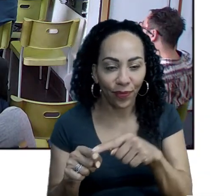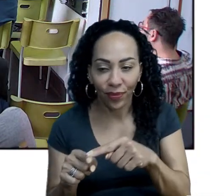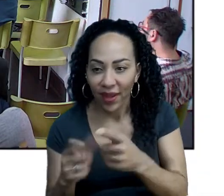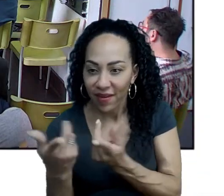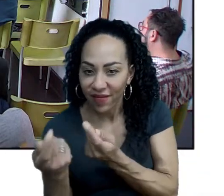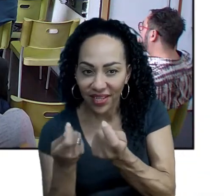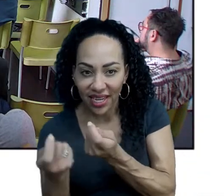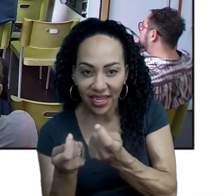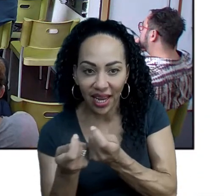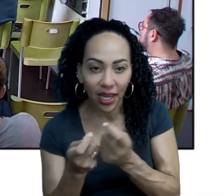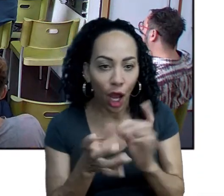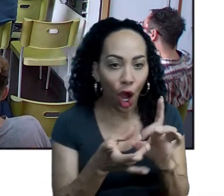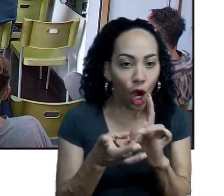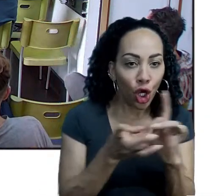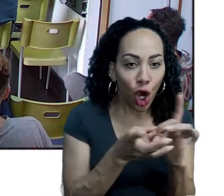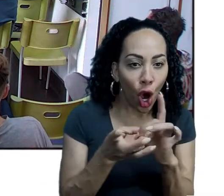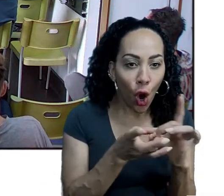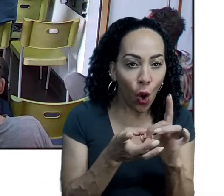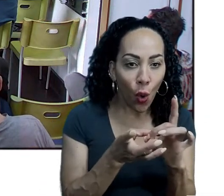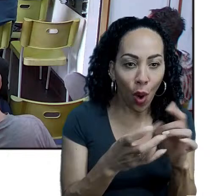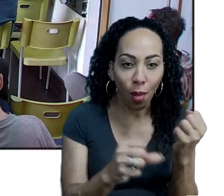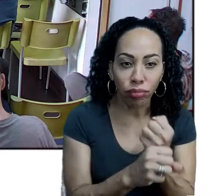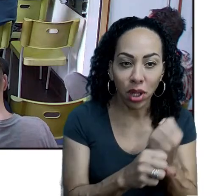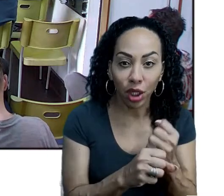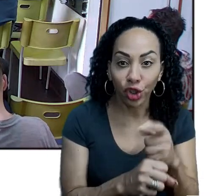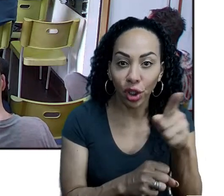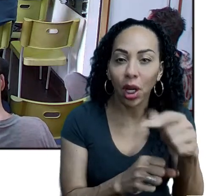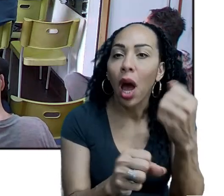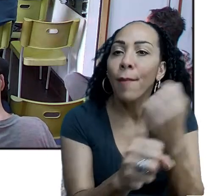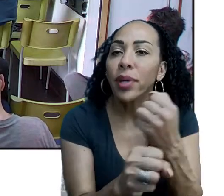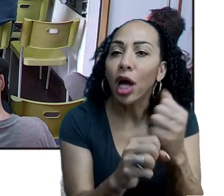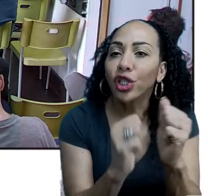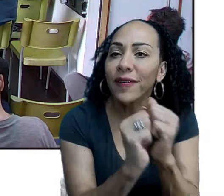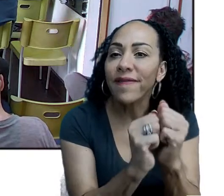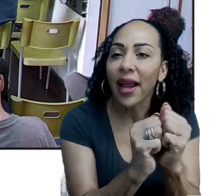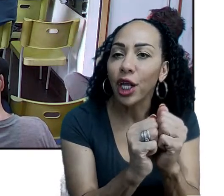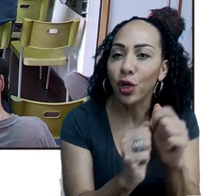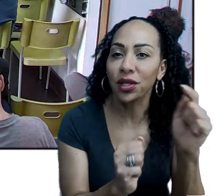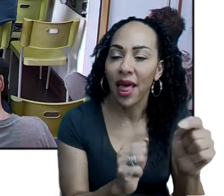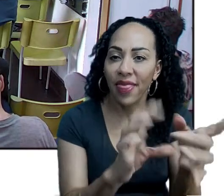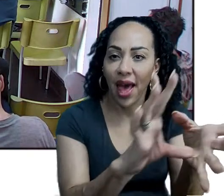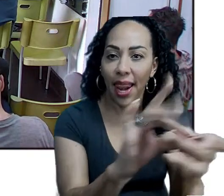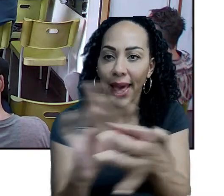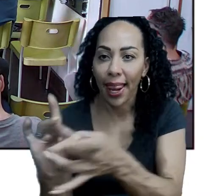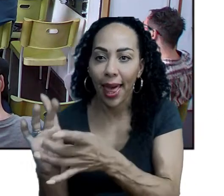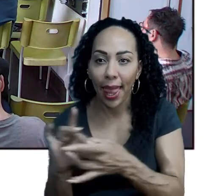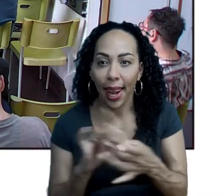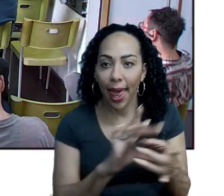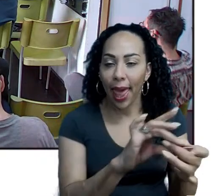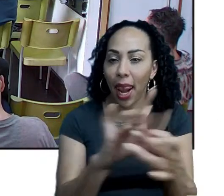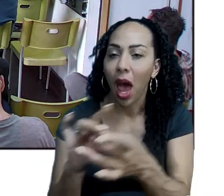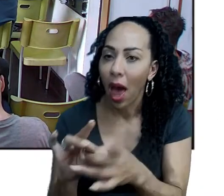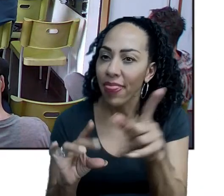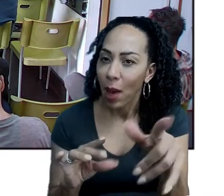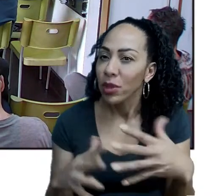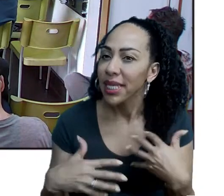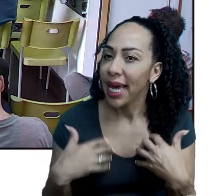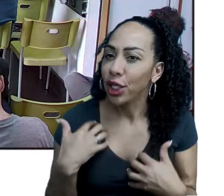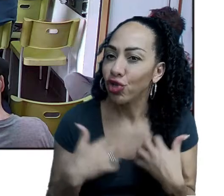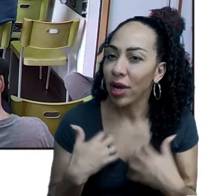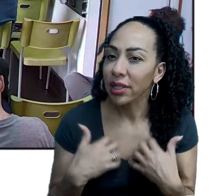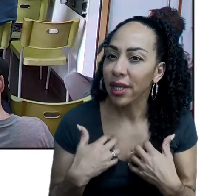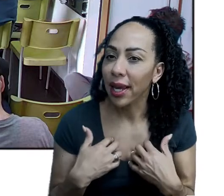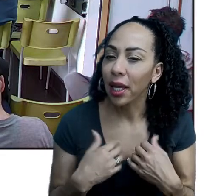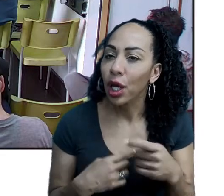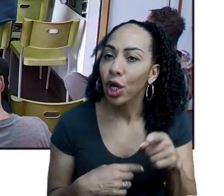co-production and production values is something that interests me a lot. And what I found most interesting was your comment about a client and